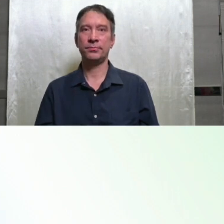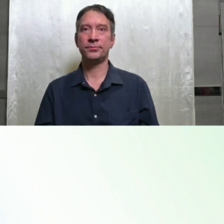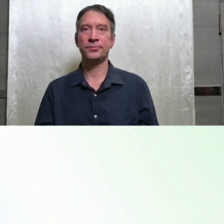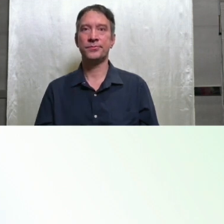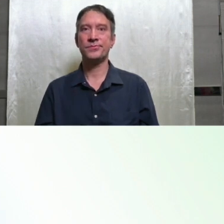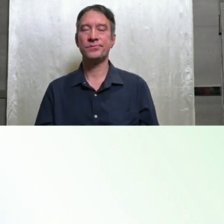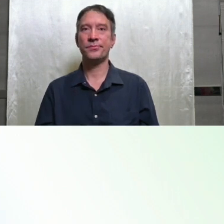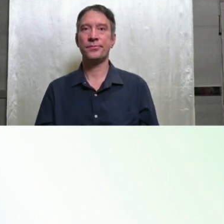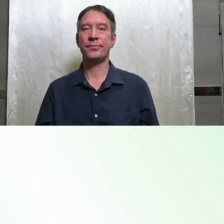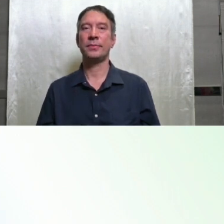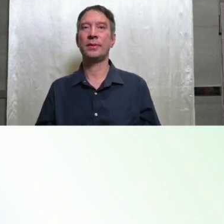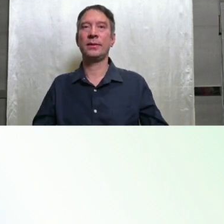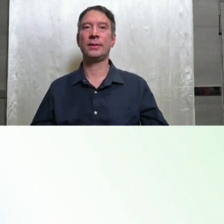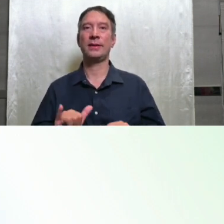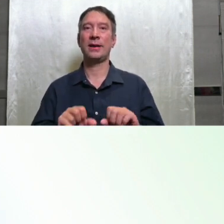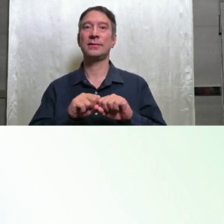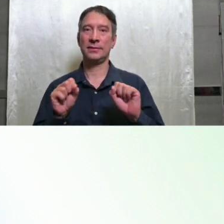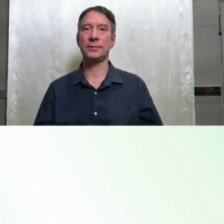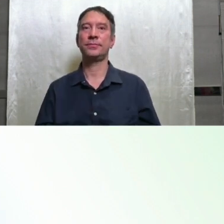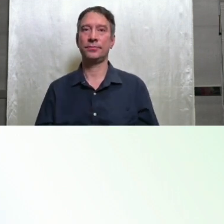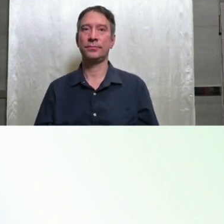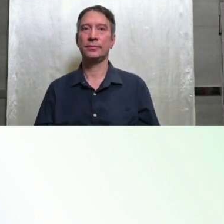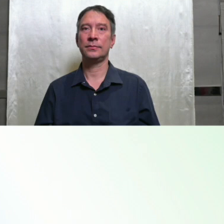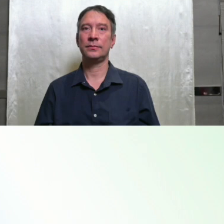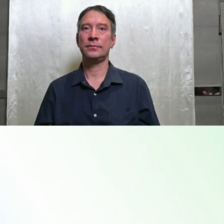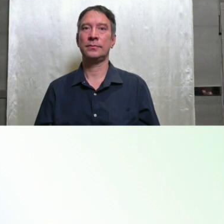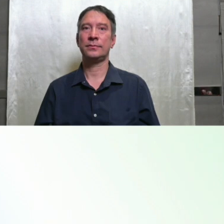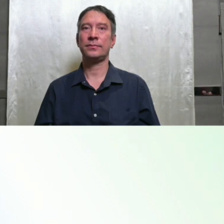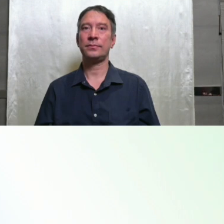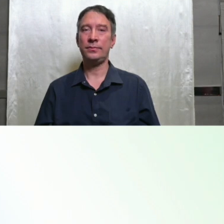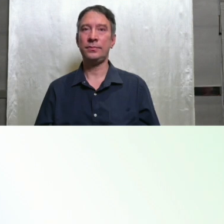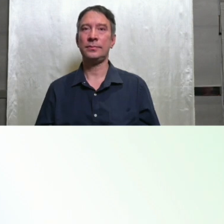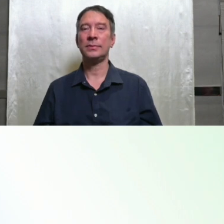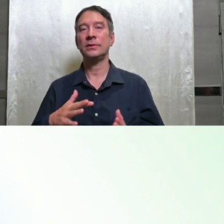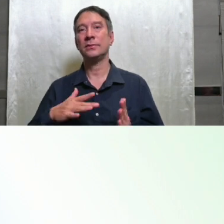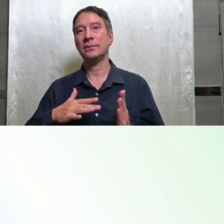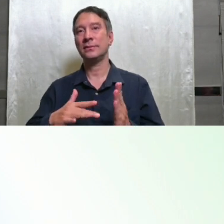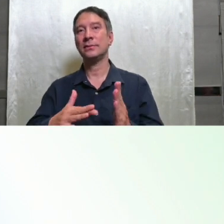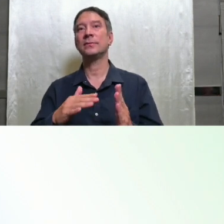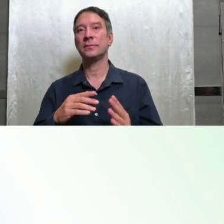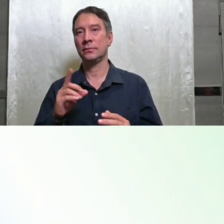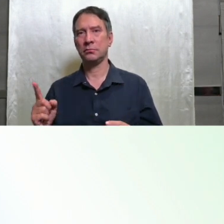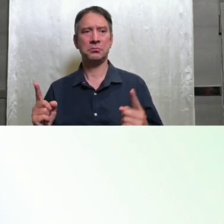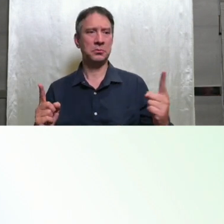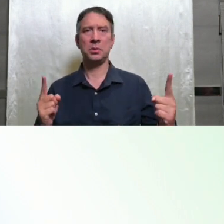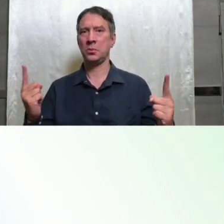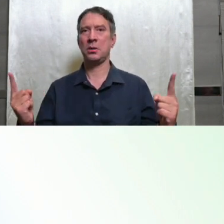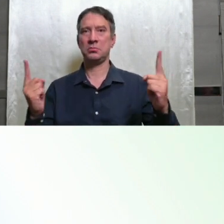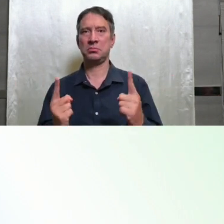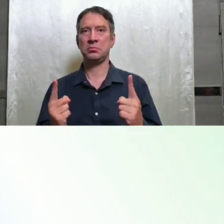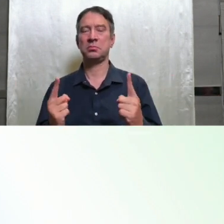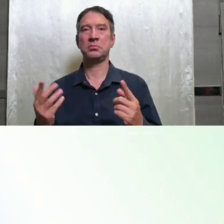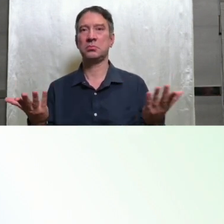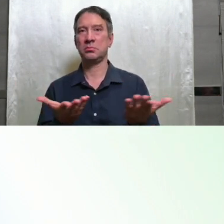build this system and to make sure that each student gets a personalized experience. But there's still a question. This is